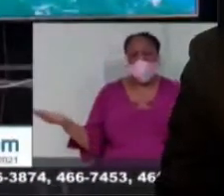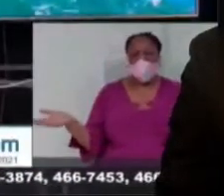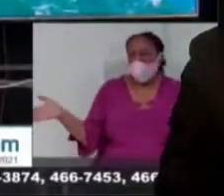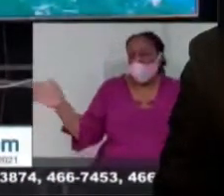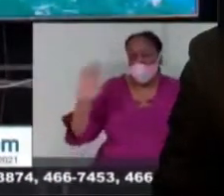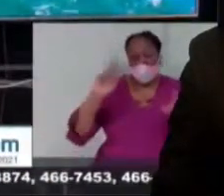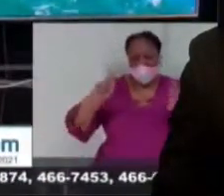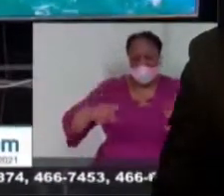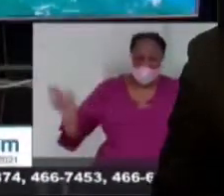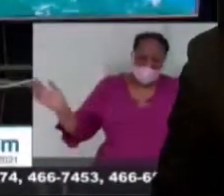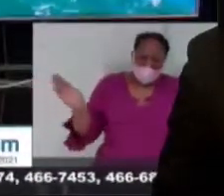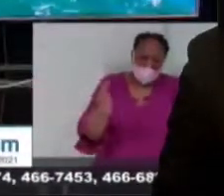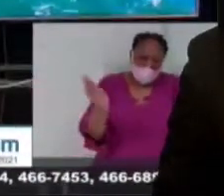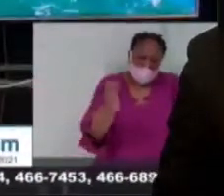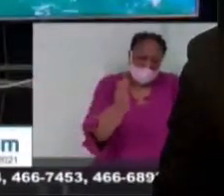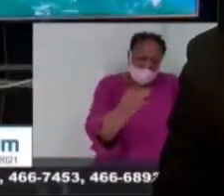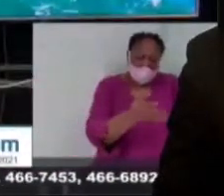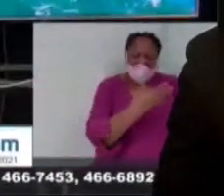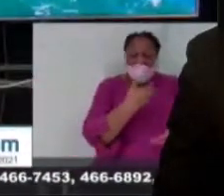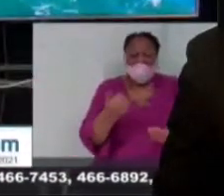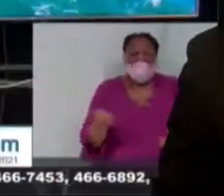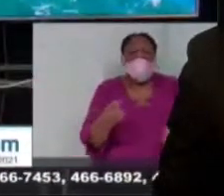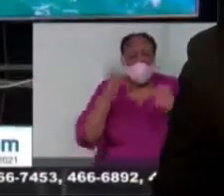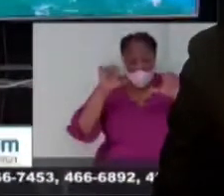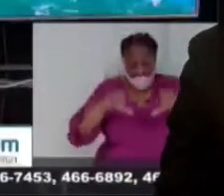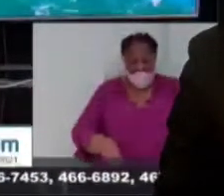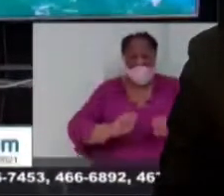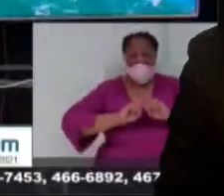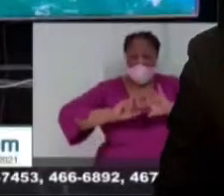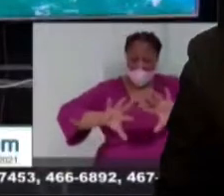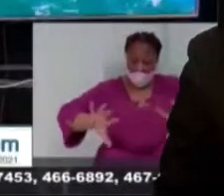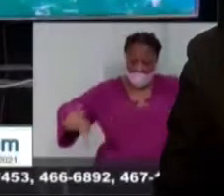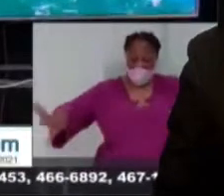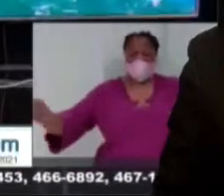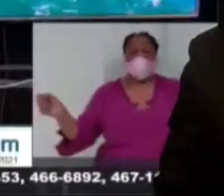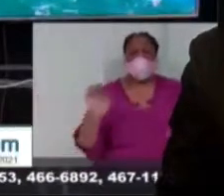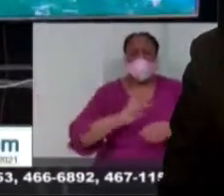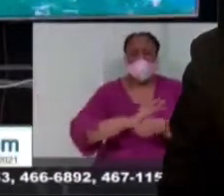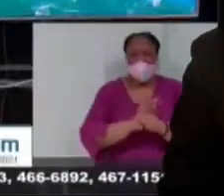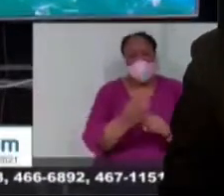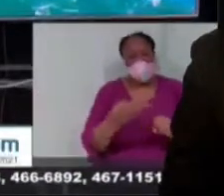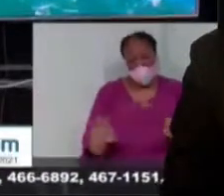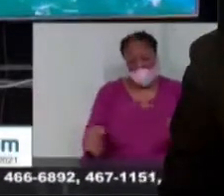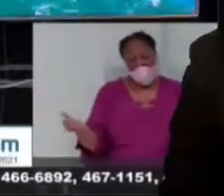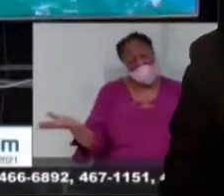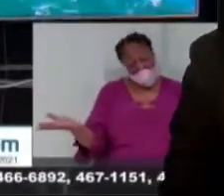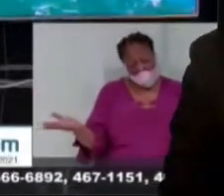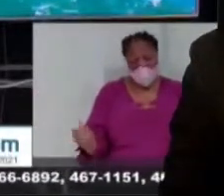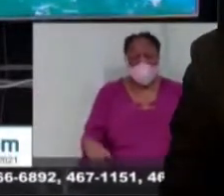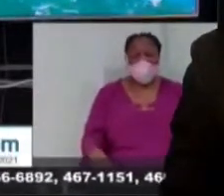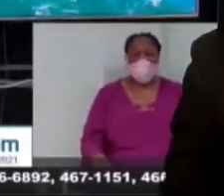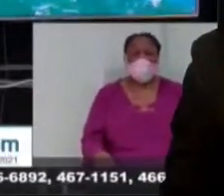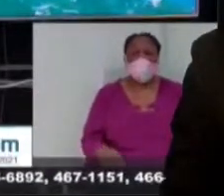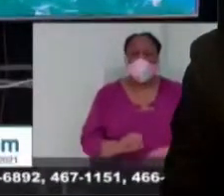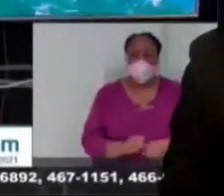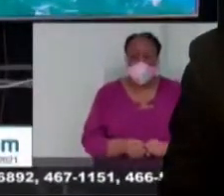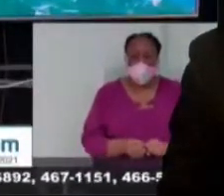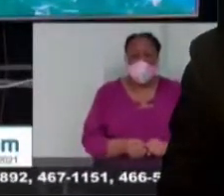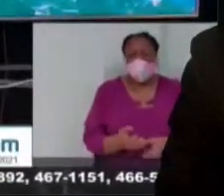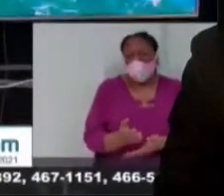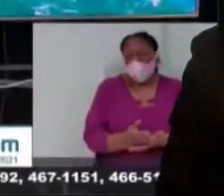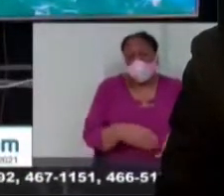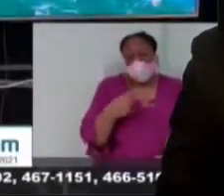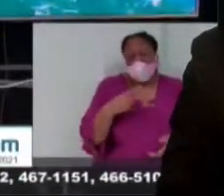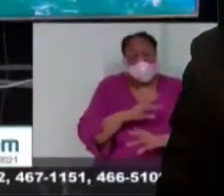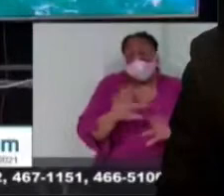hosting social events as outlined in the COVID-19 Act. During Wednesday's edition of the National Emergency Operations Center COVID-19